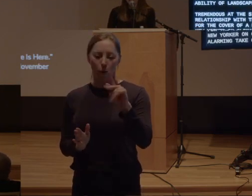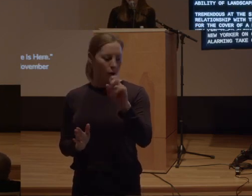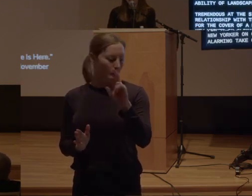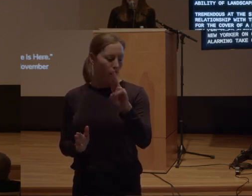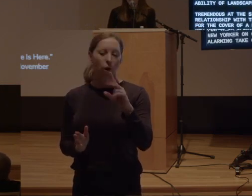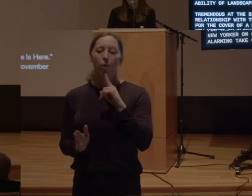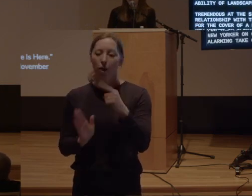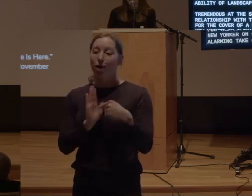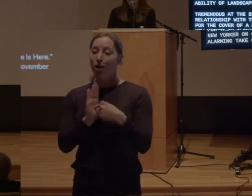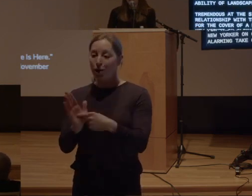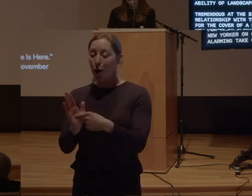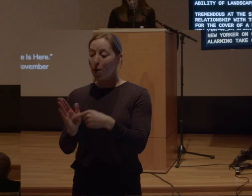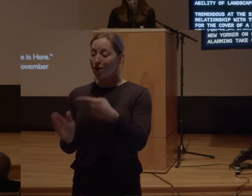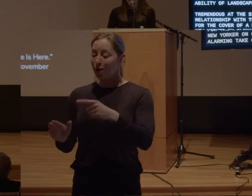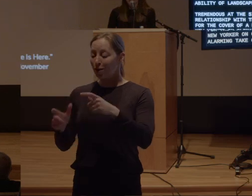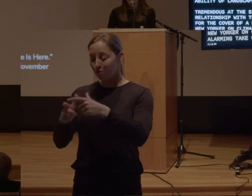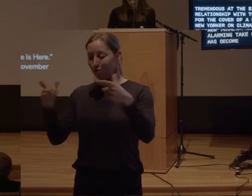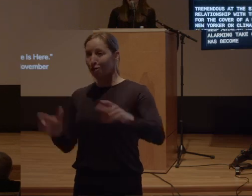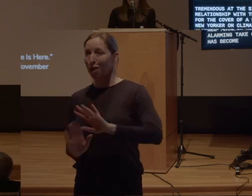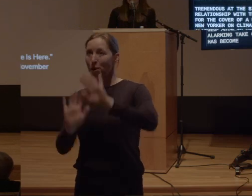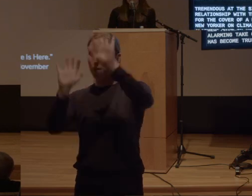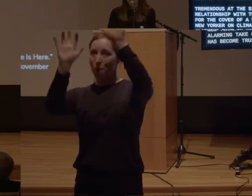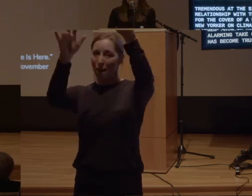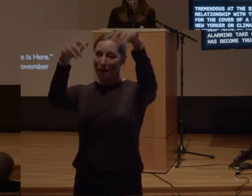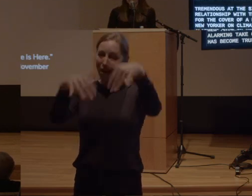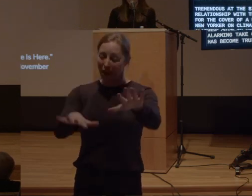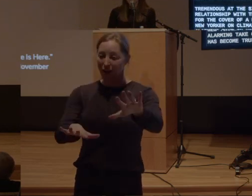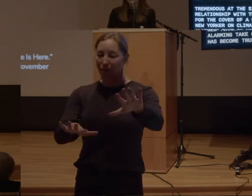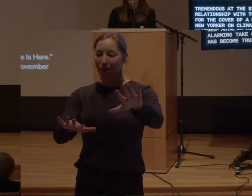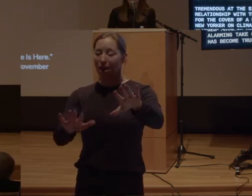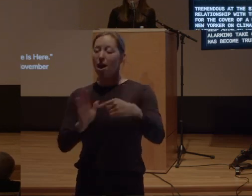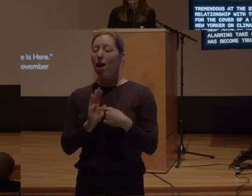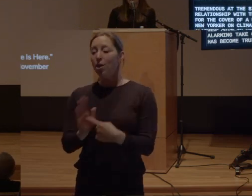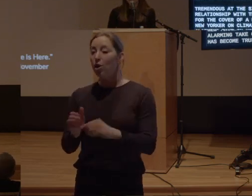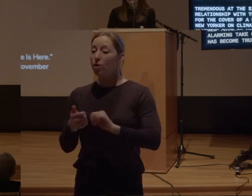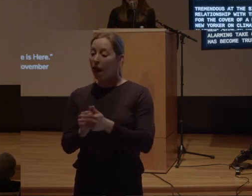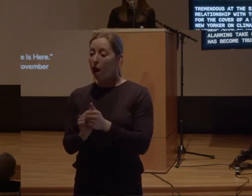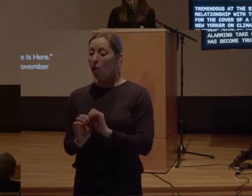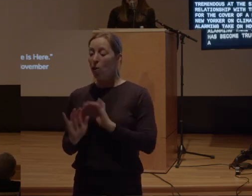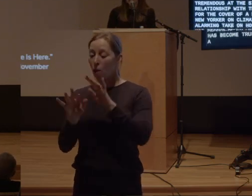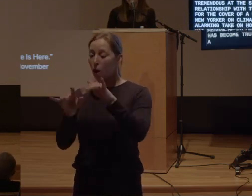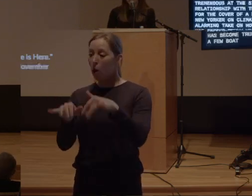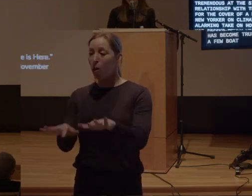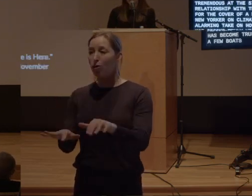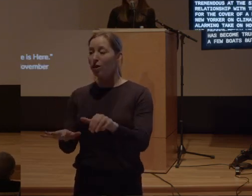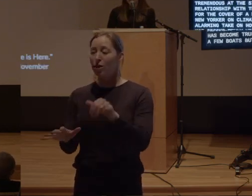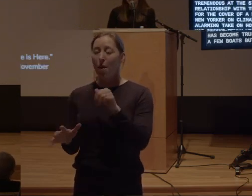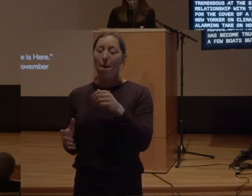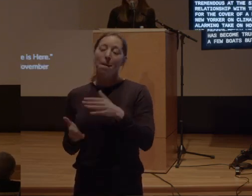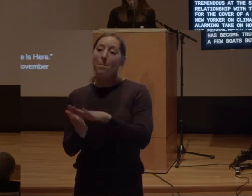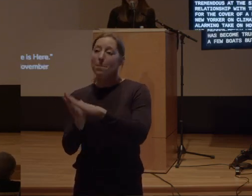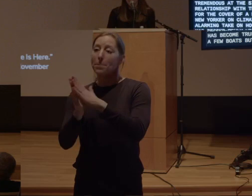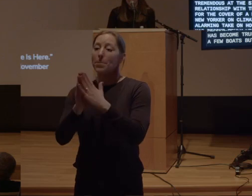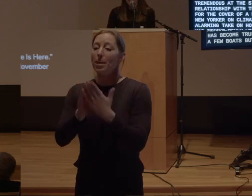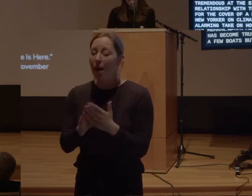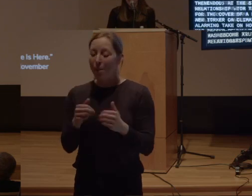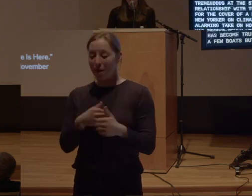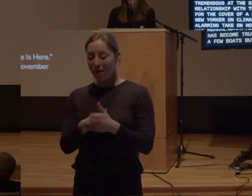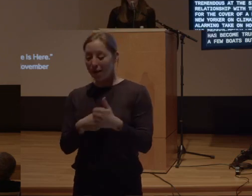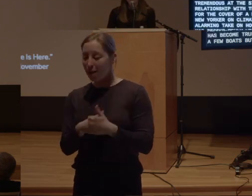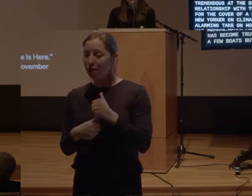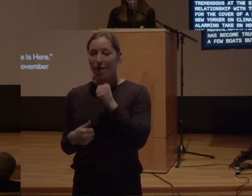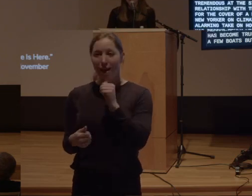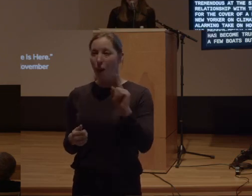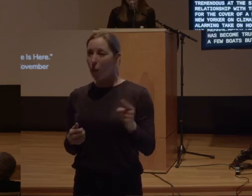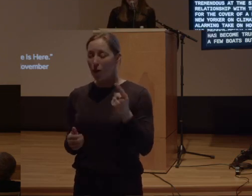Wave, in which the ocean has become truly wrathful and threatens not just a few boats, but an entire city.